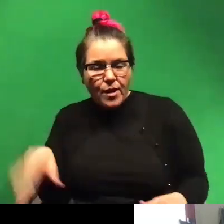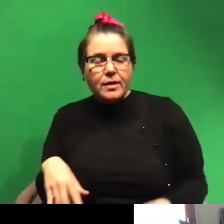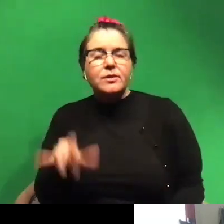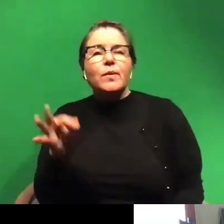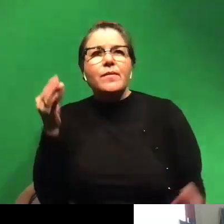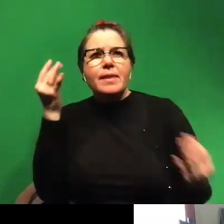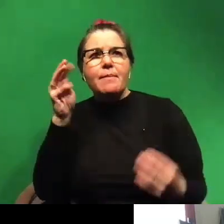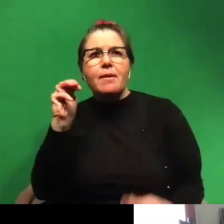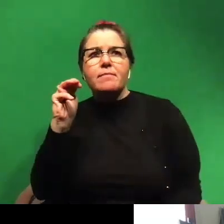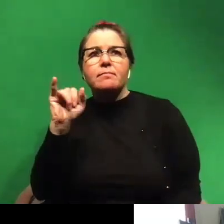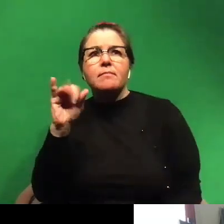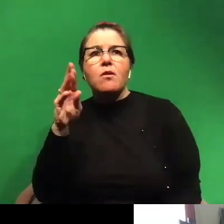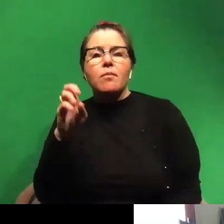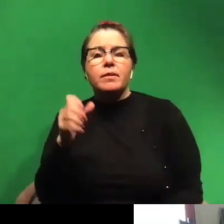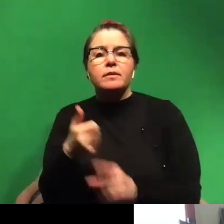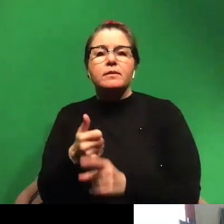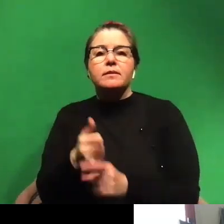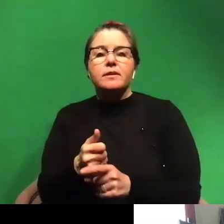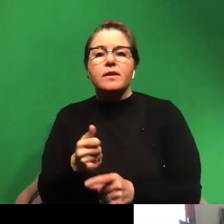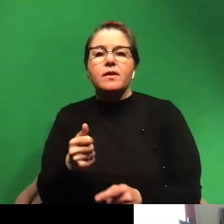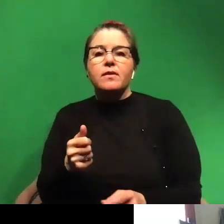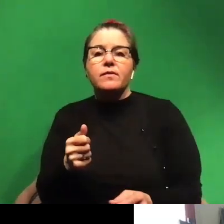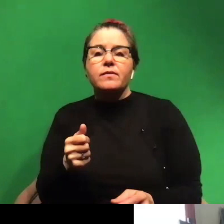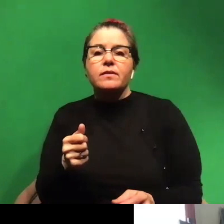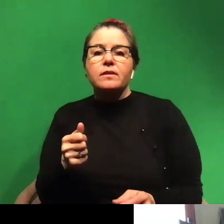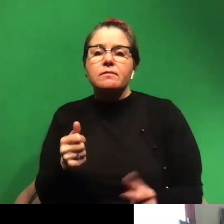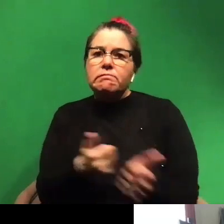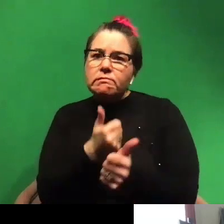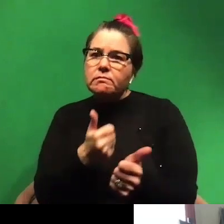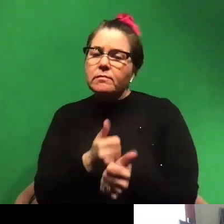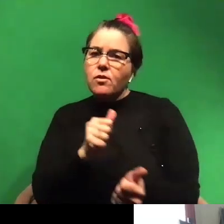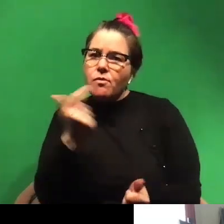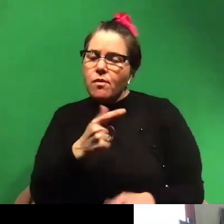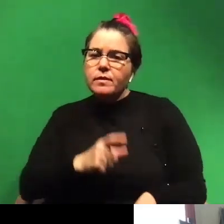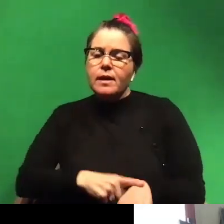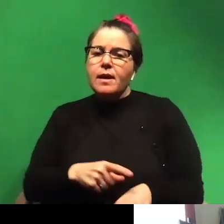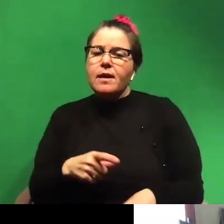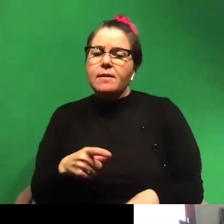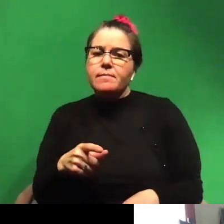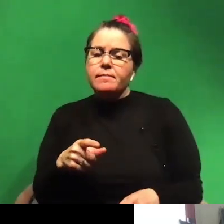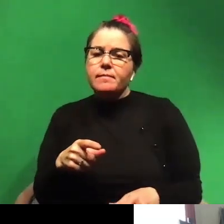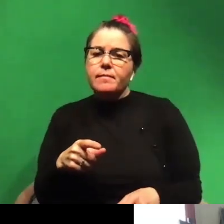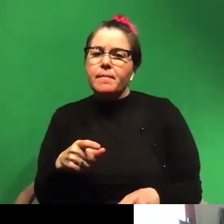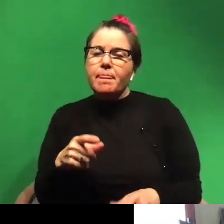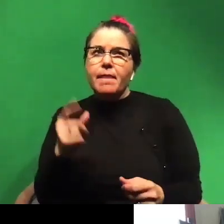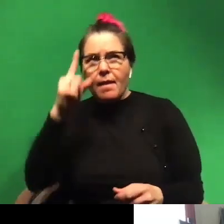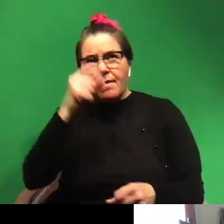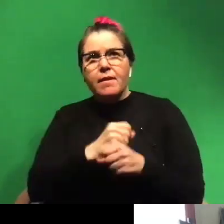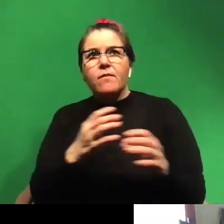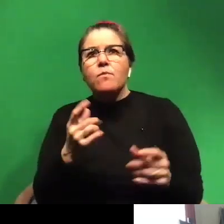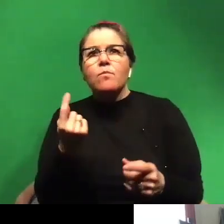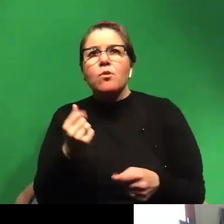about a microbe that is very deadly all the time or most of the time, I think of the ones that